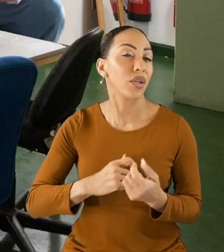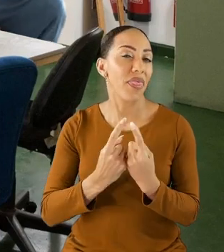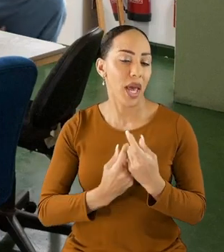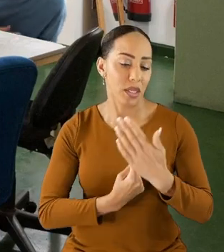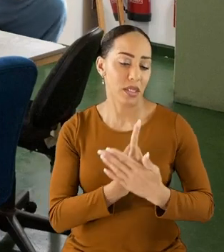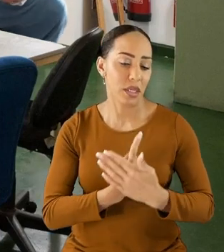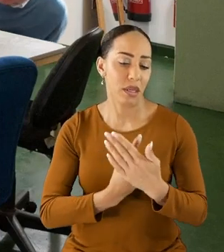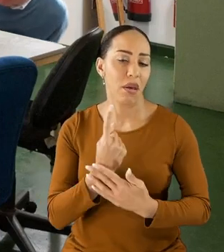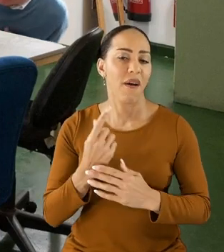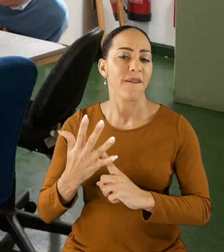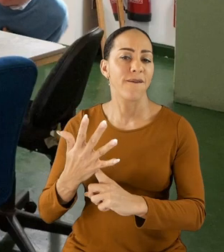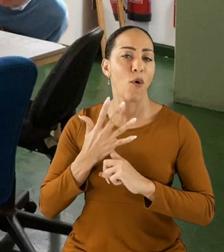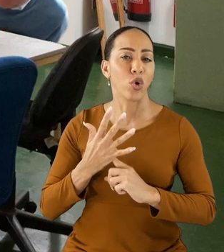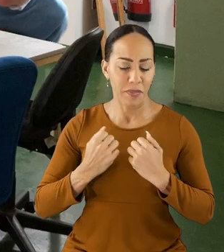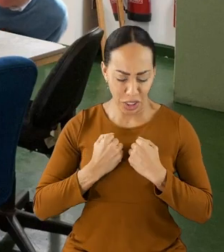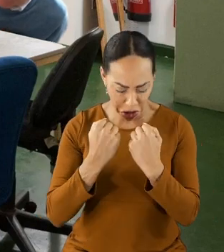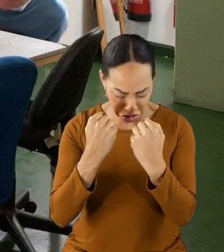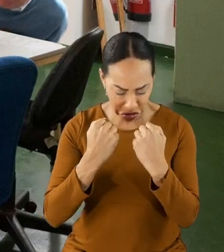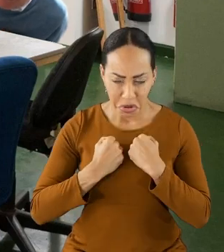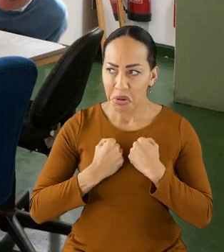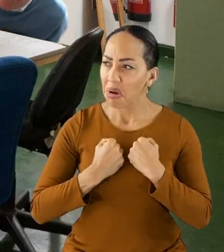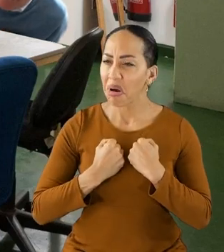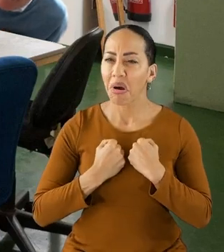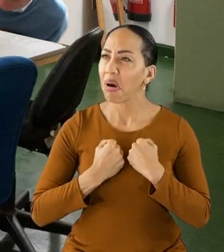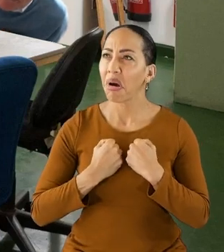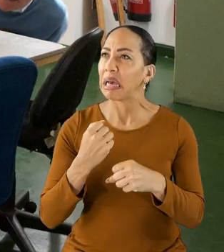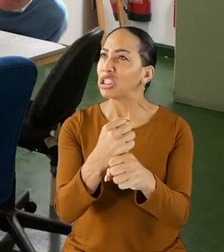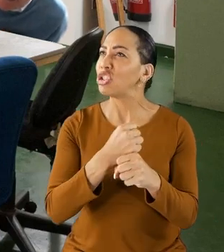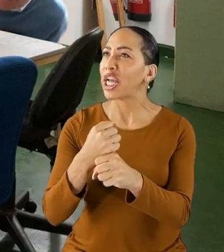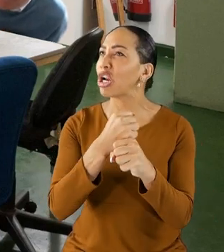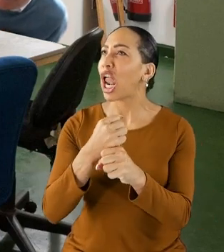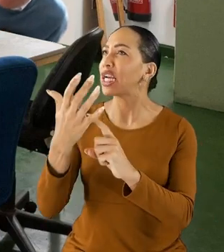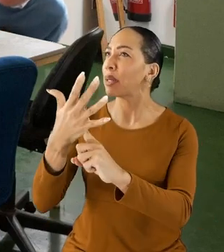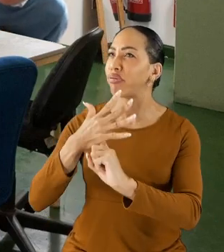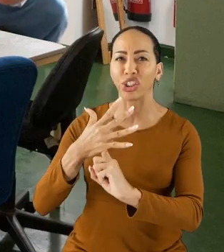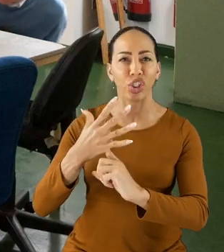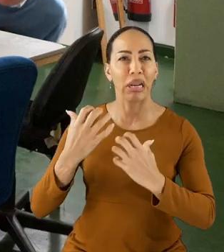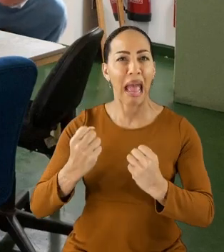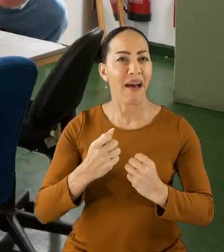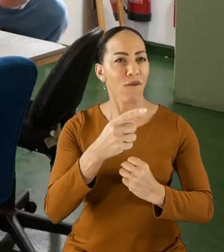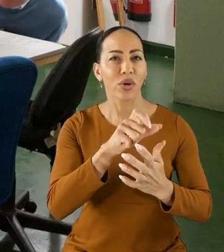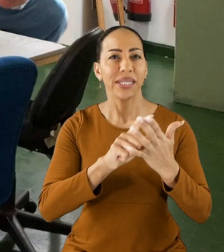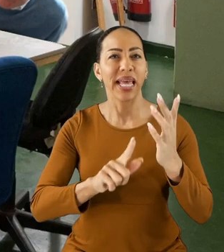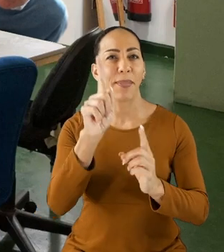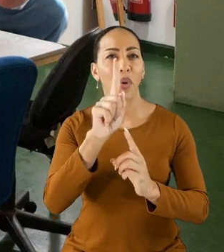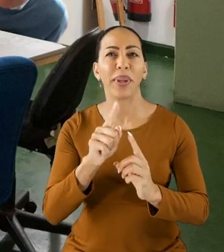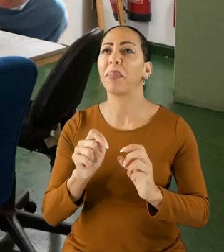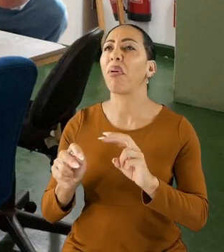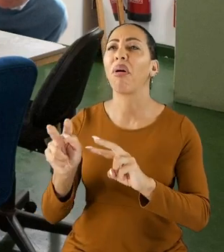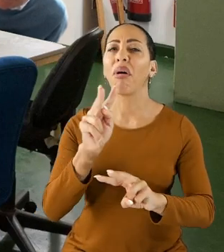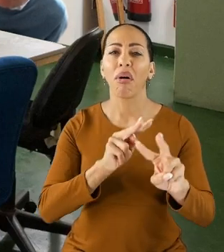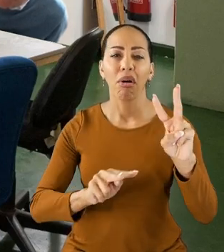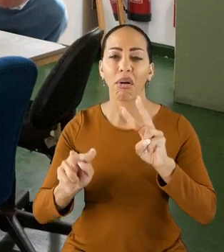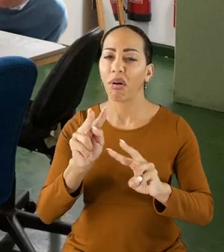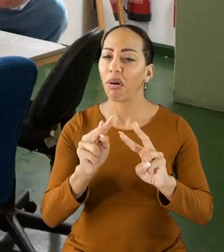it was really some personal things that happened to me that forced me to actually look at the generalized oppression that there is